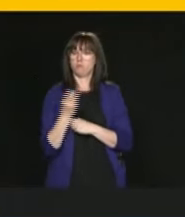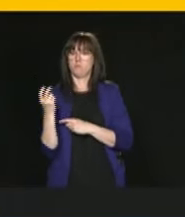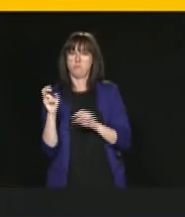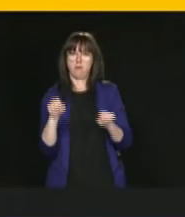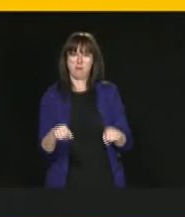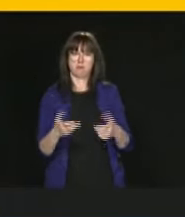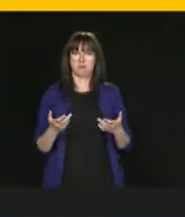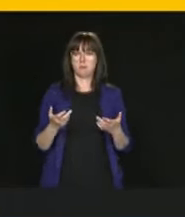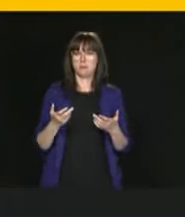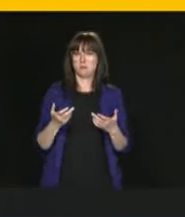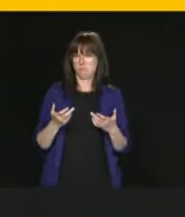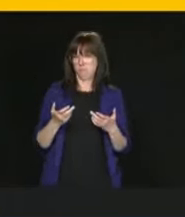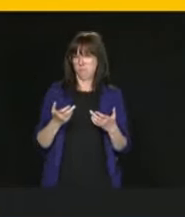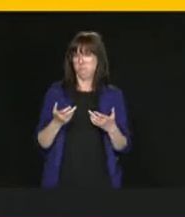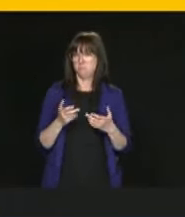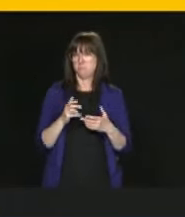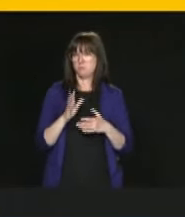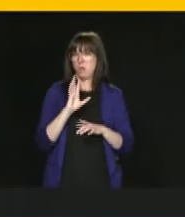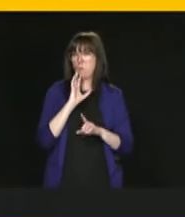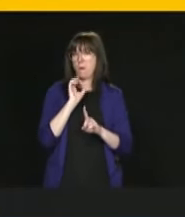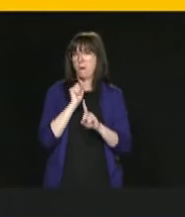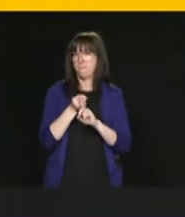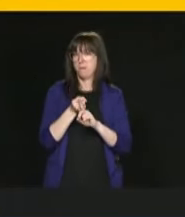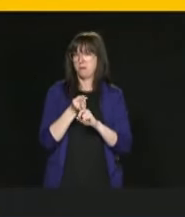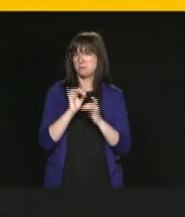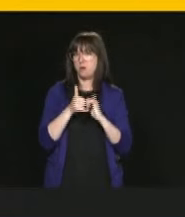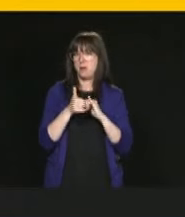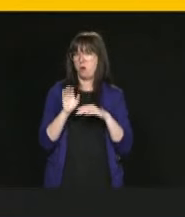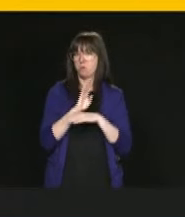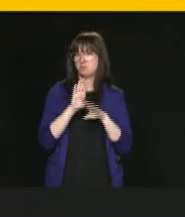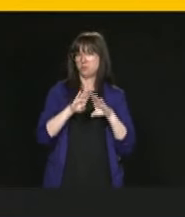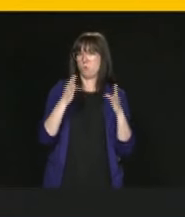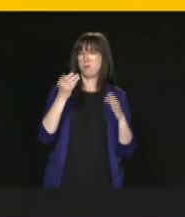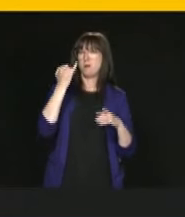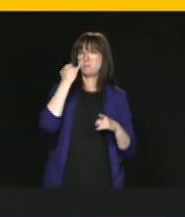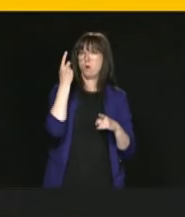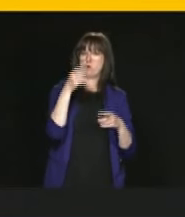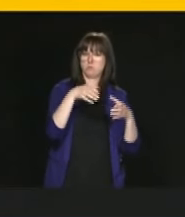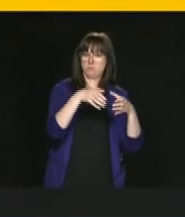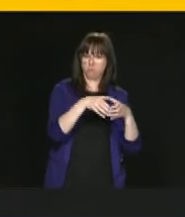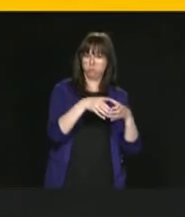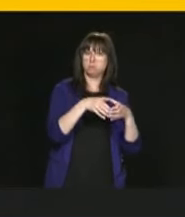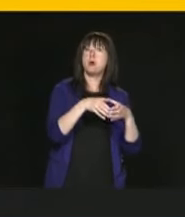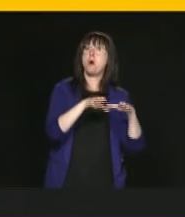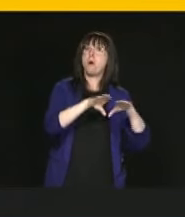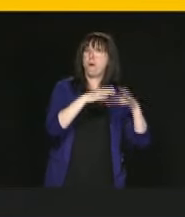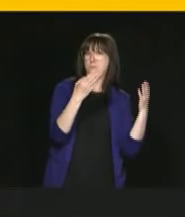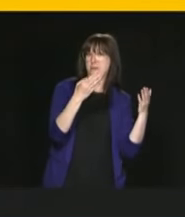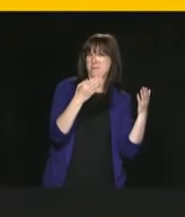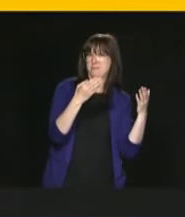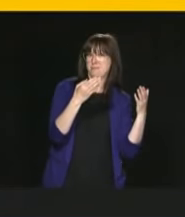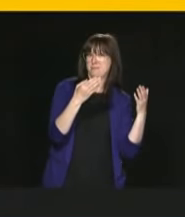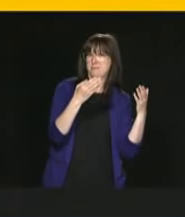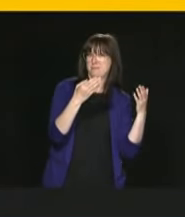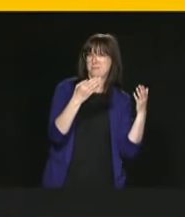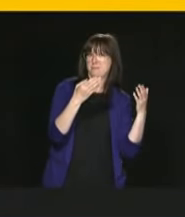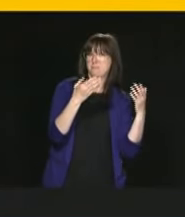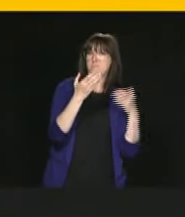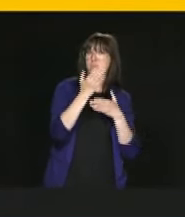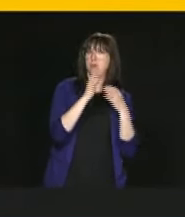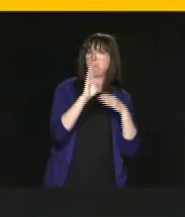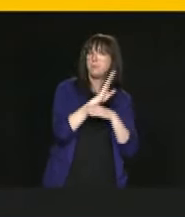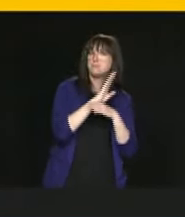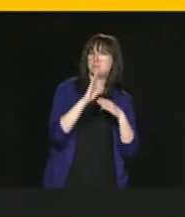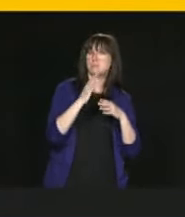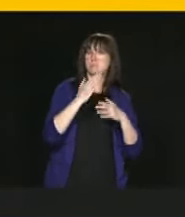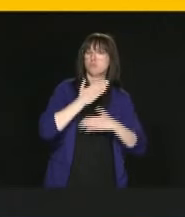reopening? If one area reopens, certain businesses, sectors, recreational facilities, and